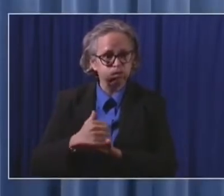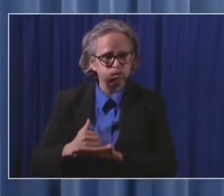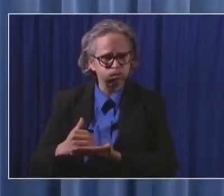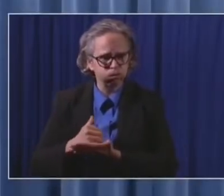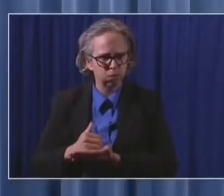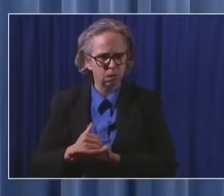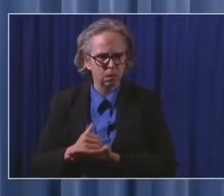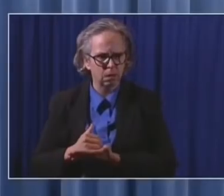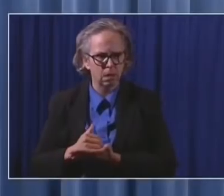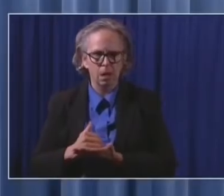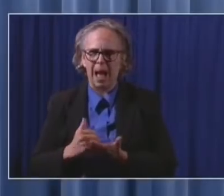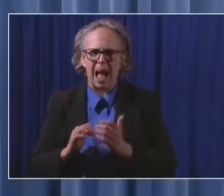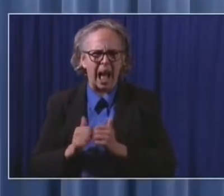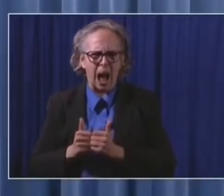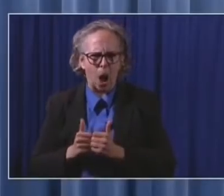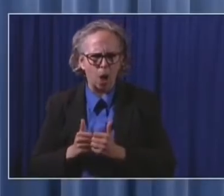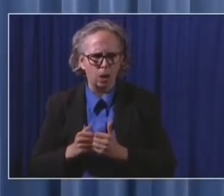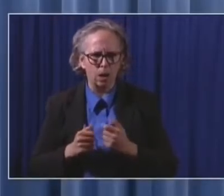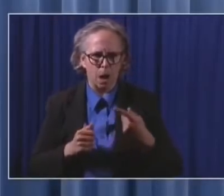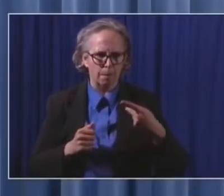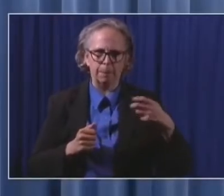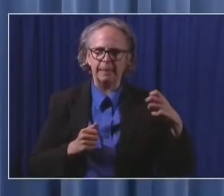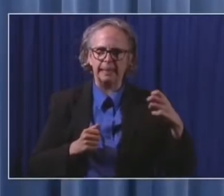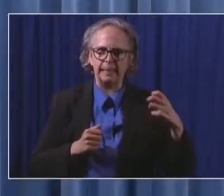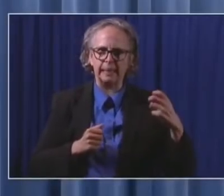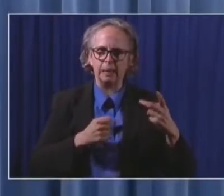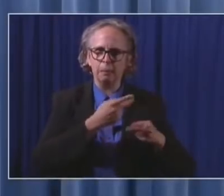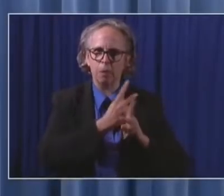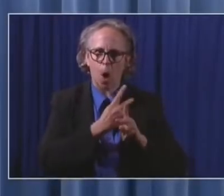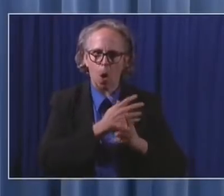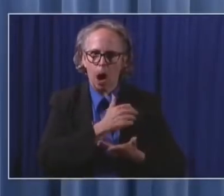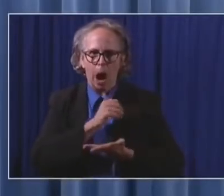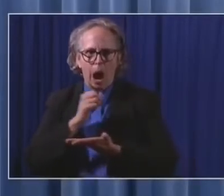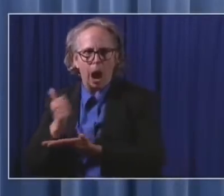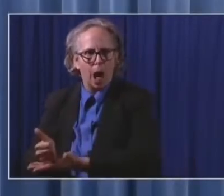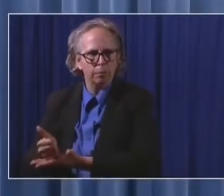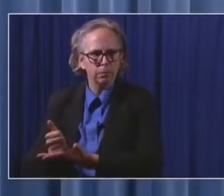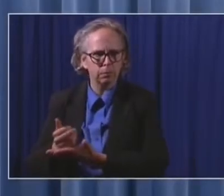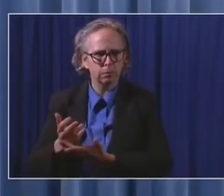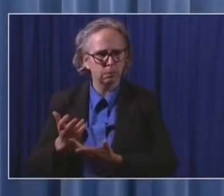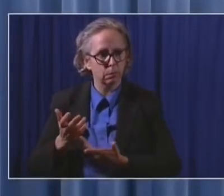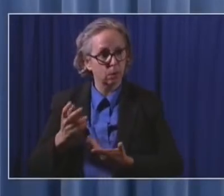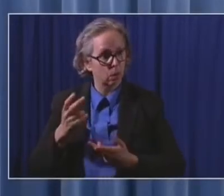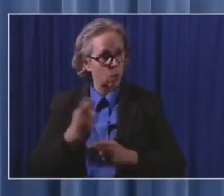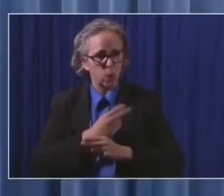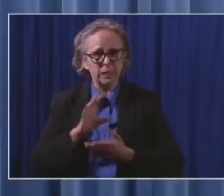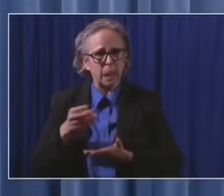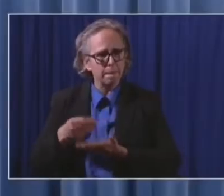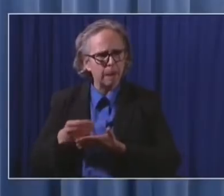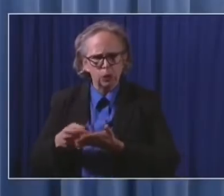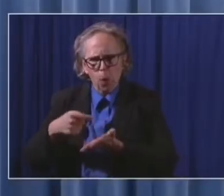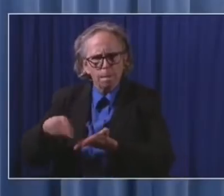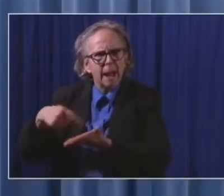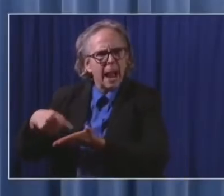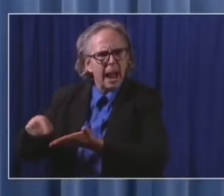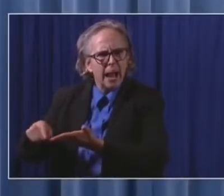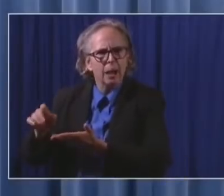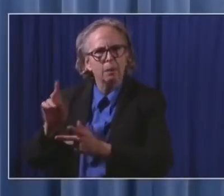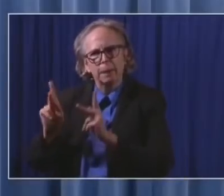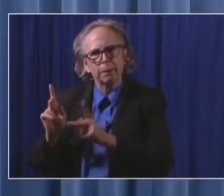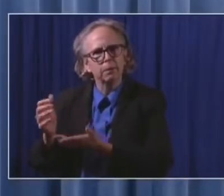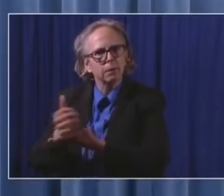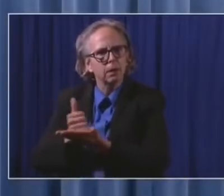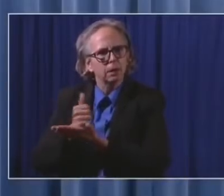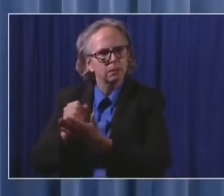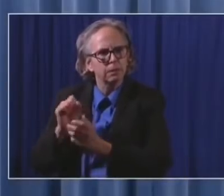full-time employees. The money that they took advantage of, as many other